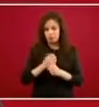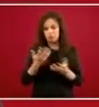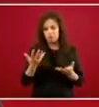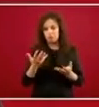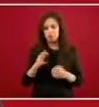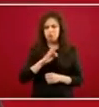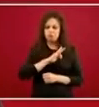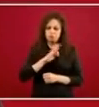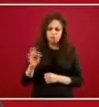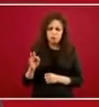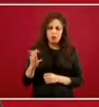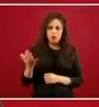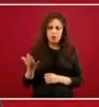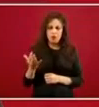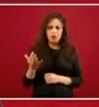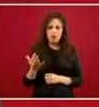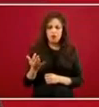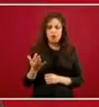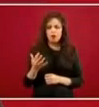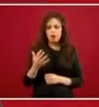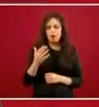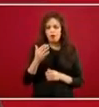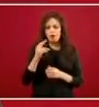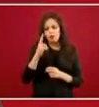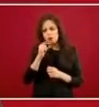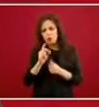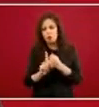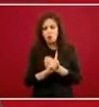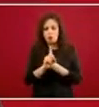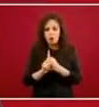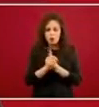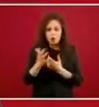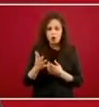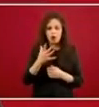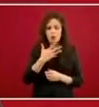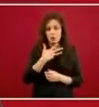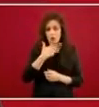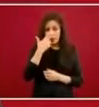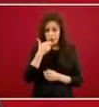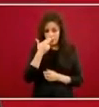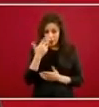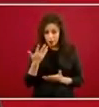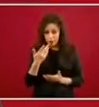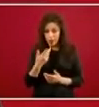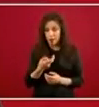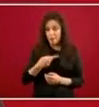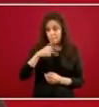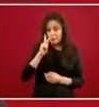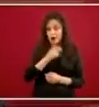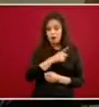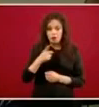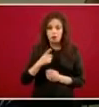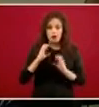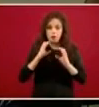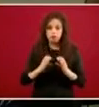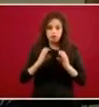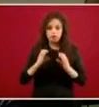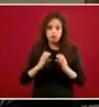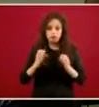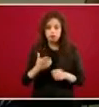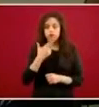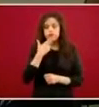especially cautious. The most probable case is that if you're under 40 years old, you probably have a